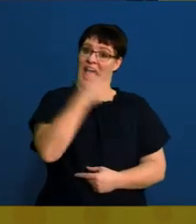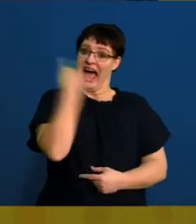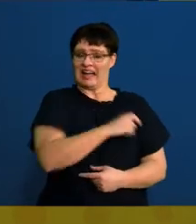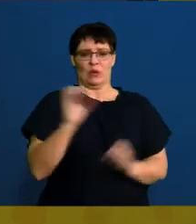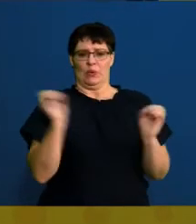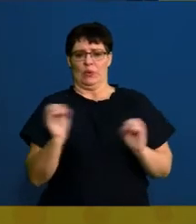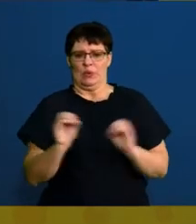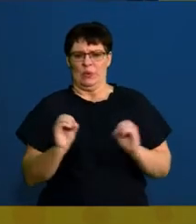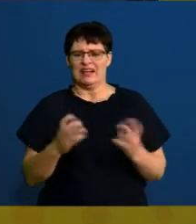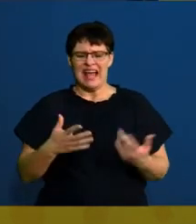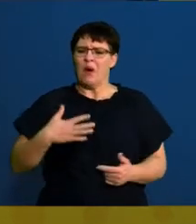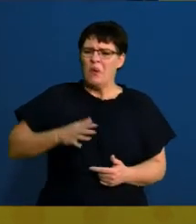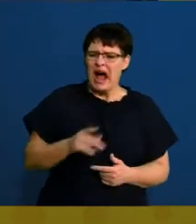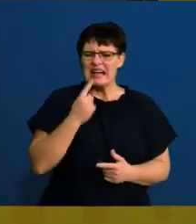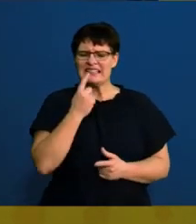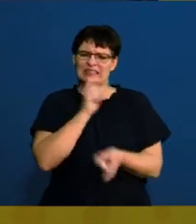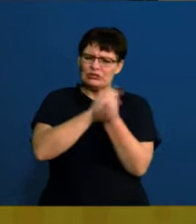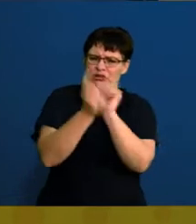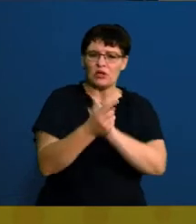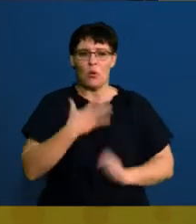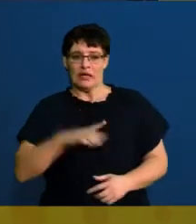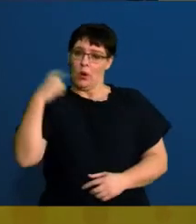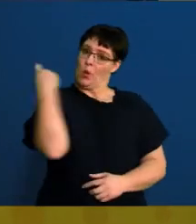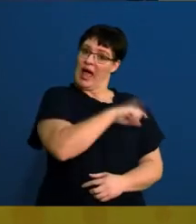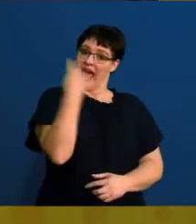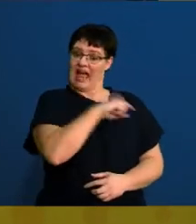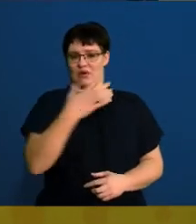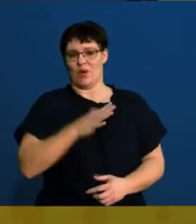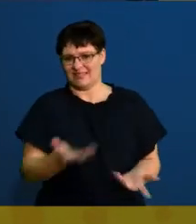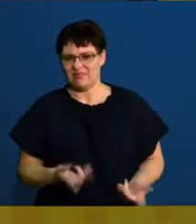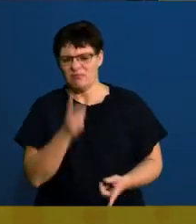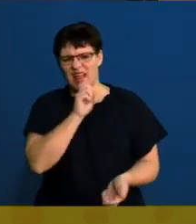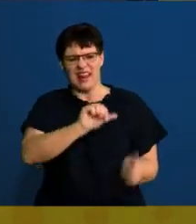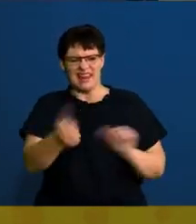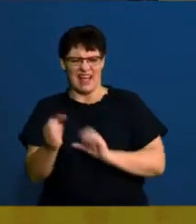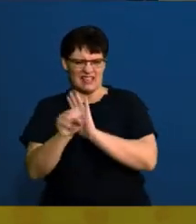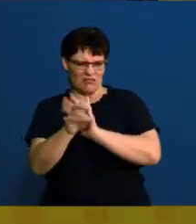So you would like something to help you out. So let's look at our next advert.